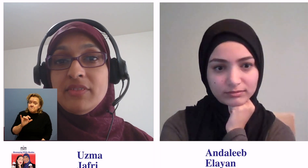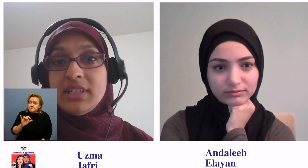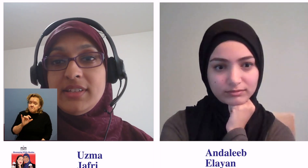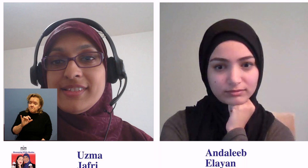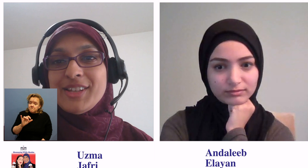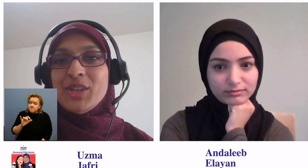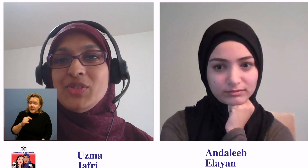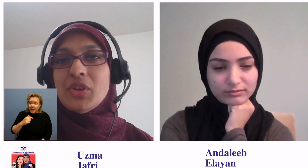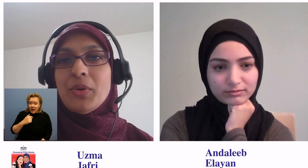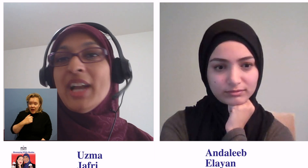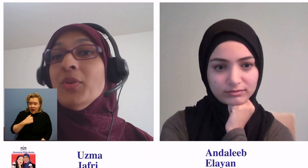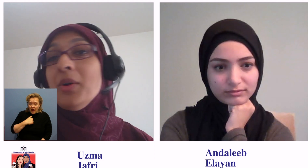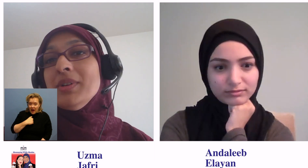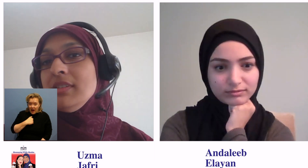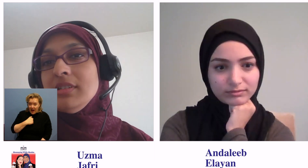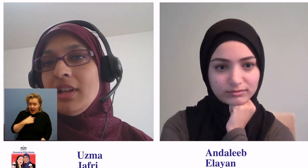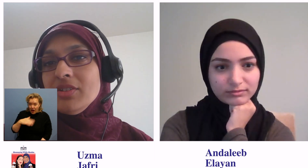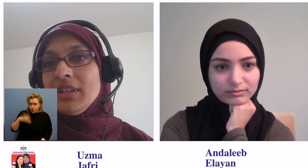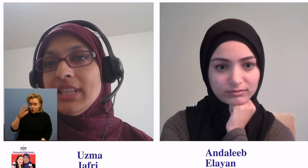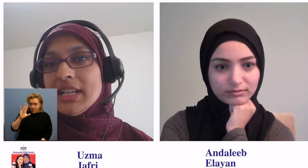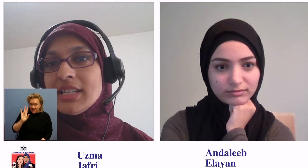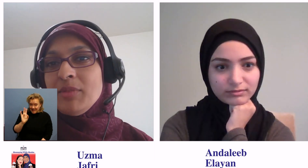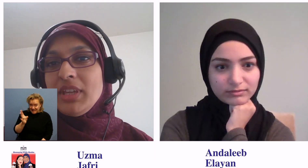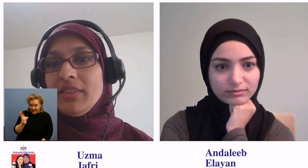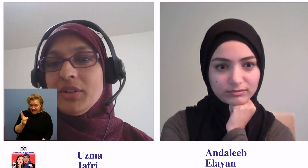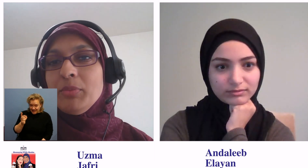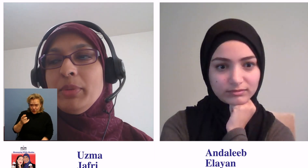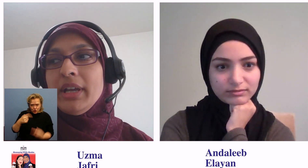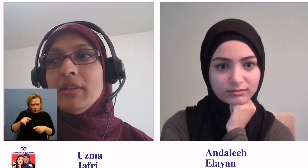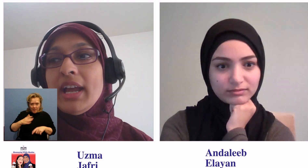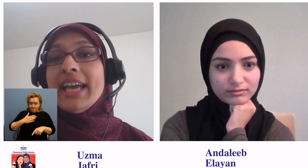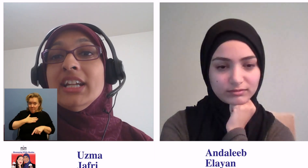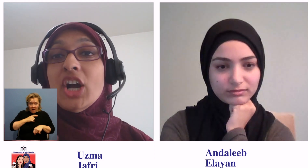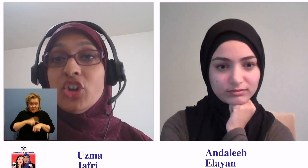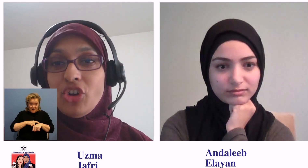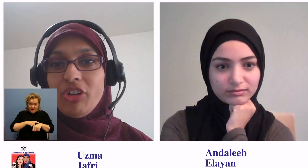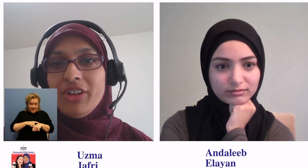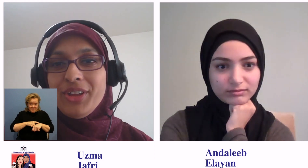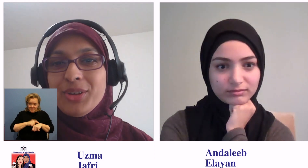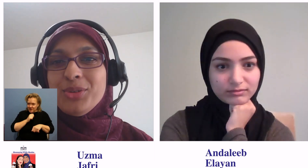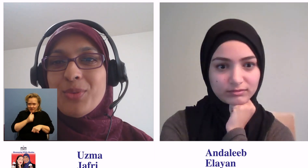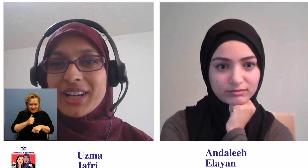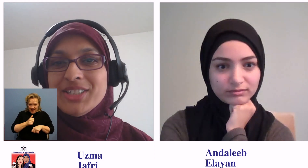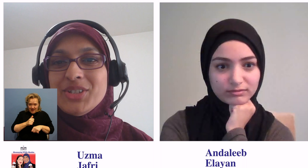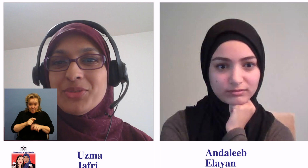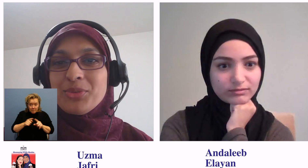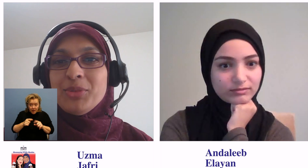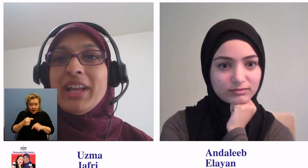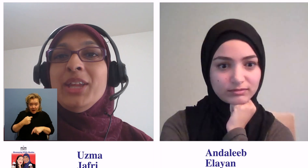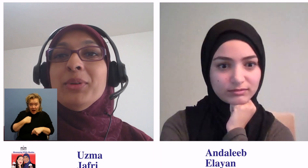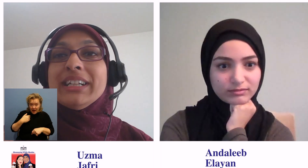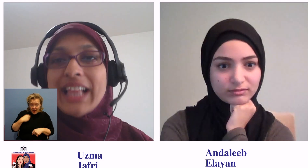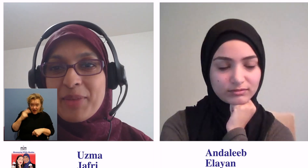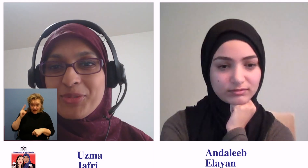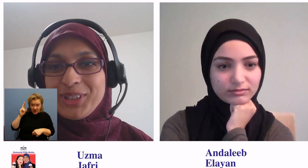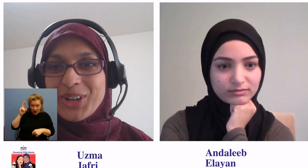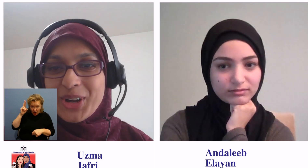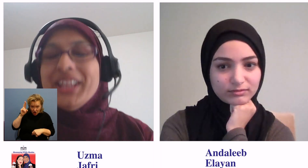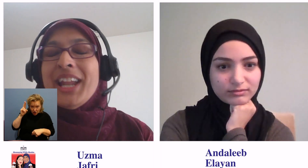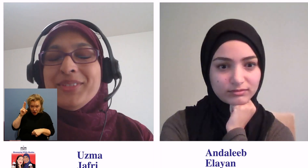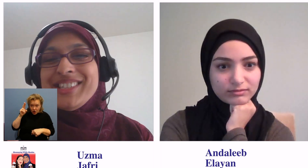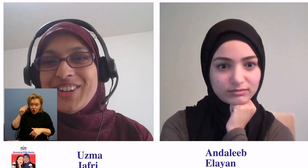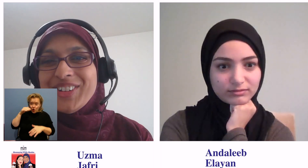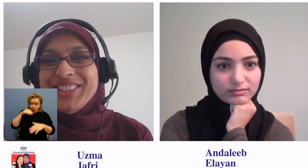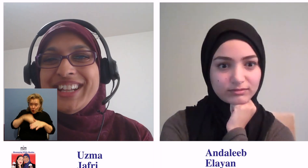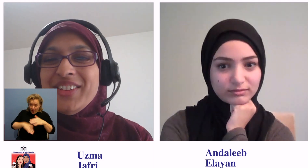baby of the 70s. So I know it wasn't done during that time either. But I had an uncle who walked into the room and he would clap really